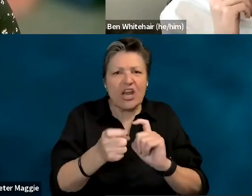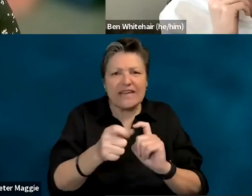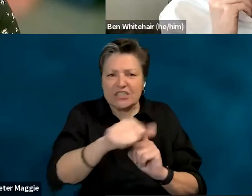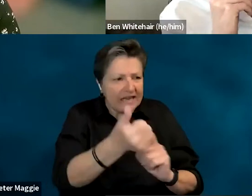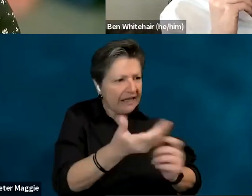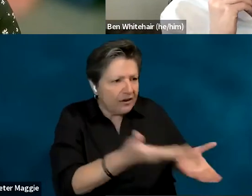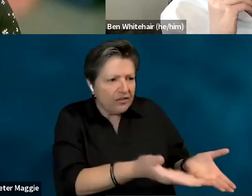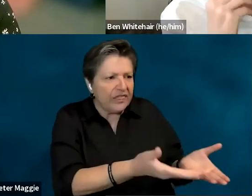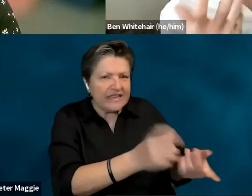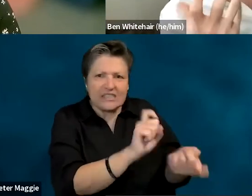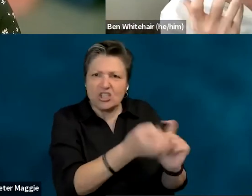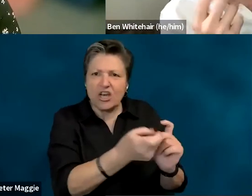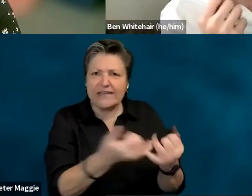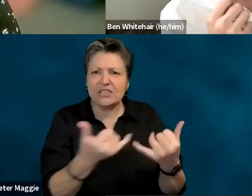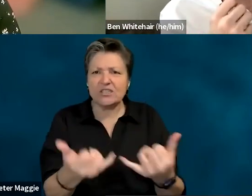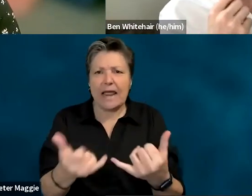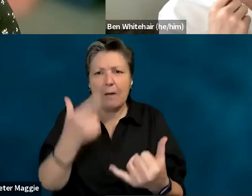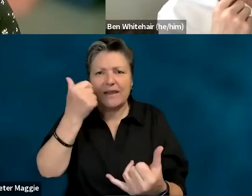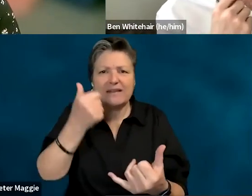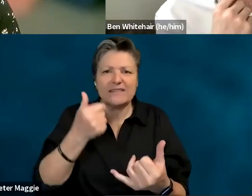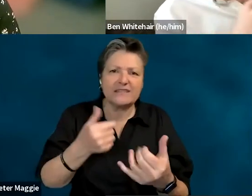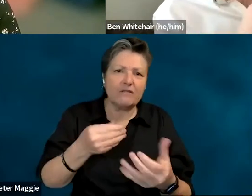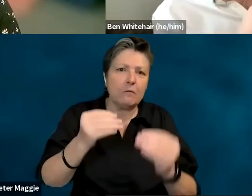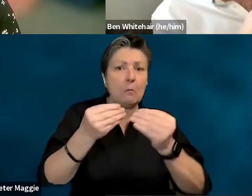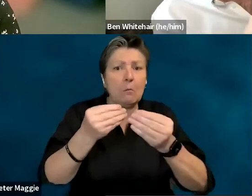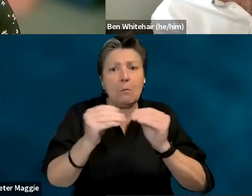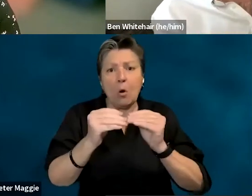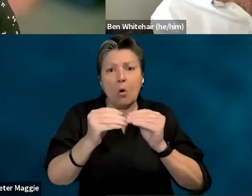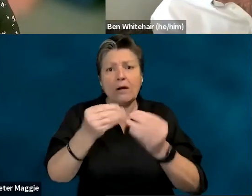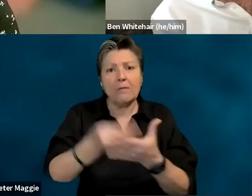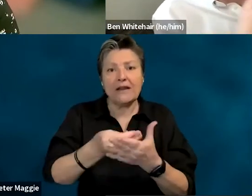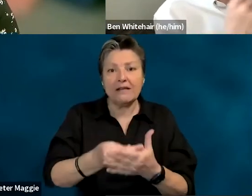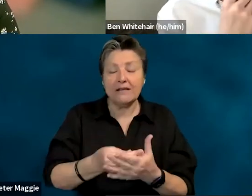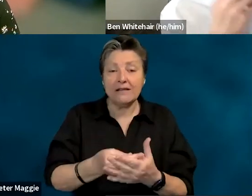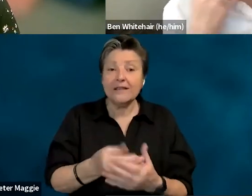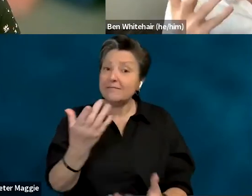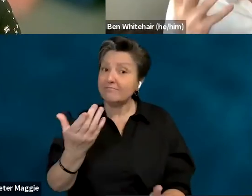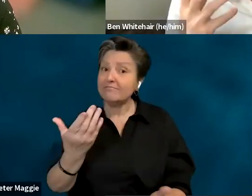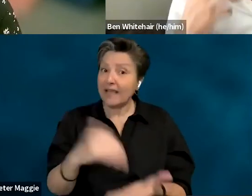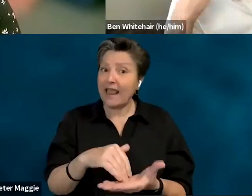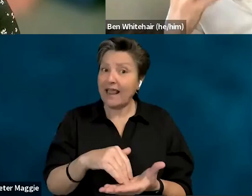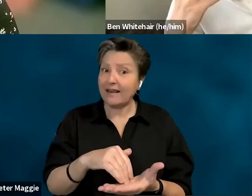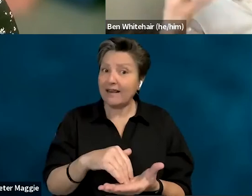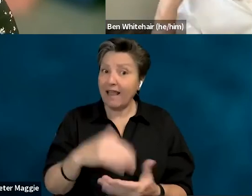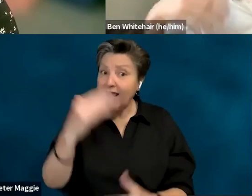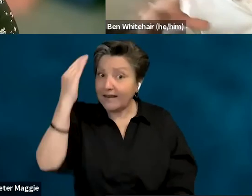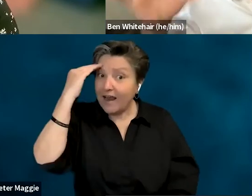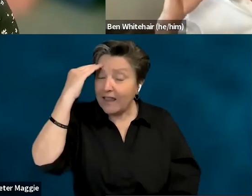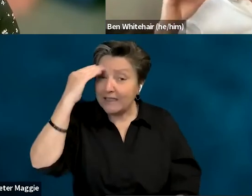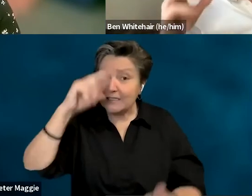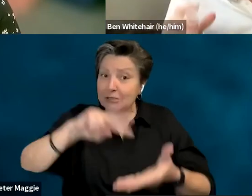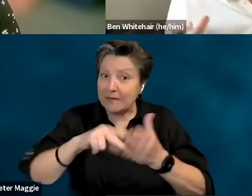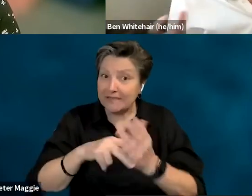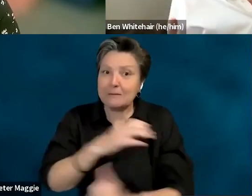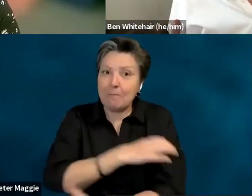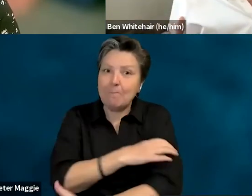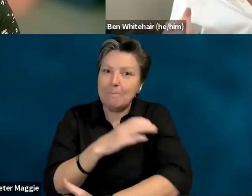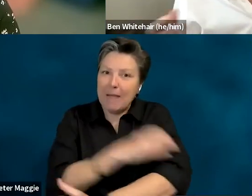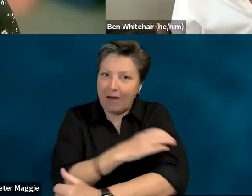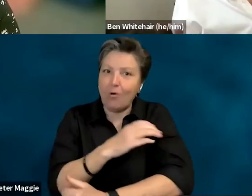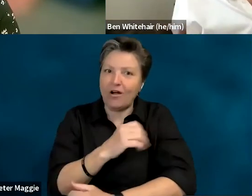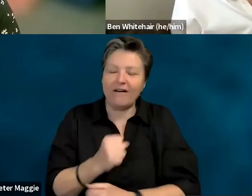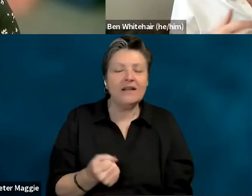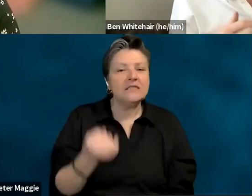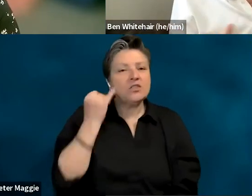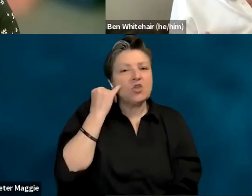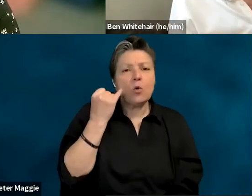here. So again, knowledge is power, and knowing what that is going in so that you're aware. And if you have